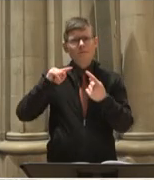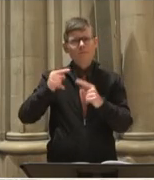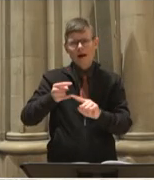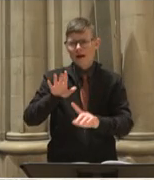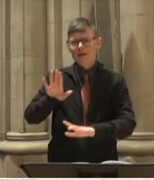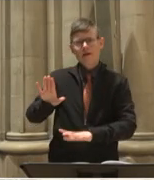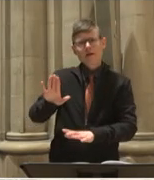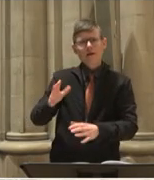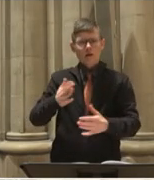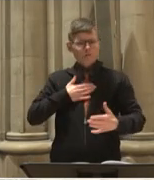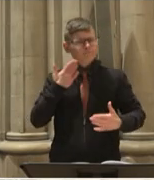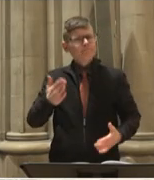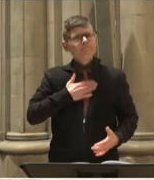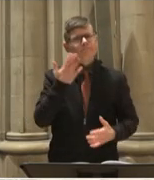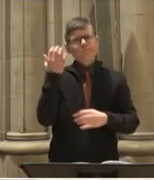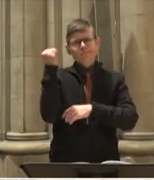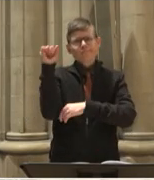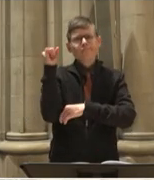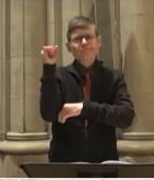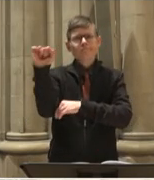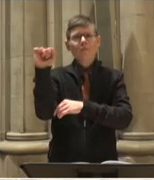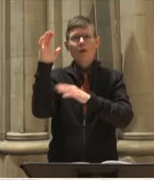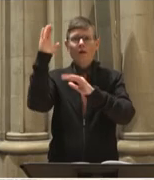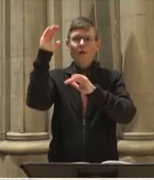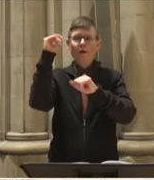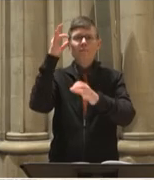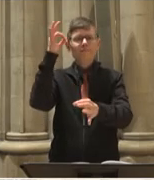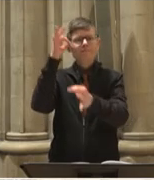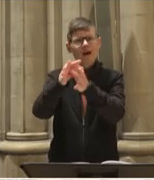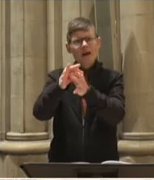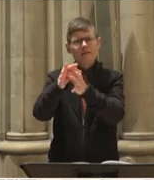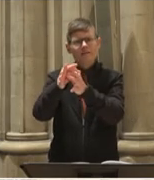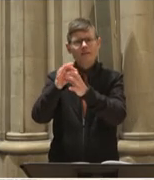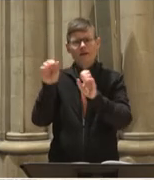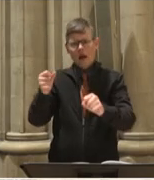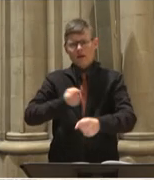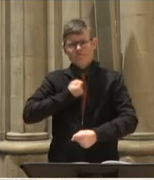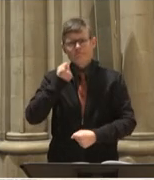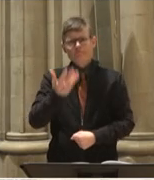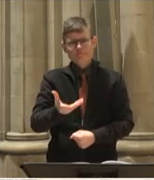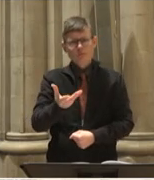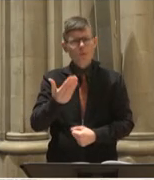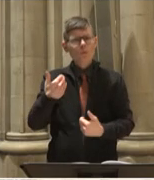joy and triumphs, their hopes and their faith.